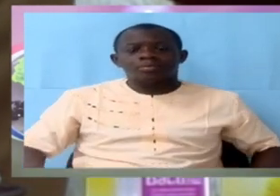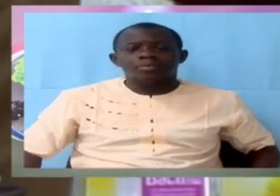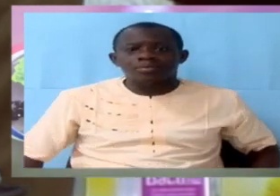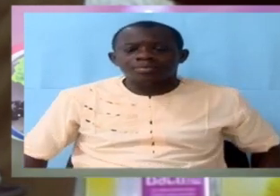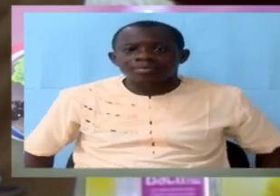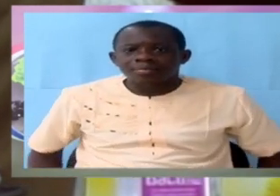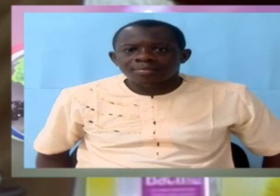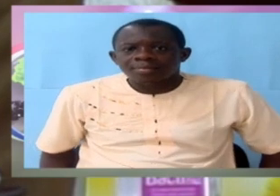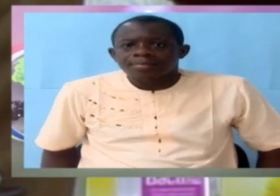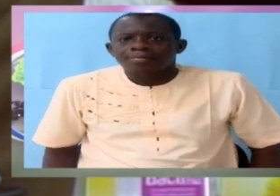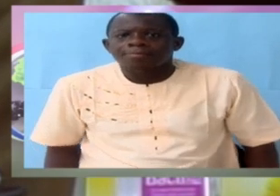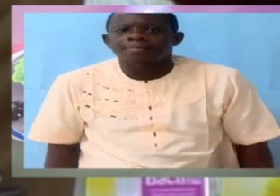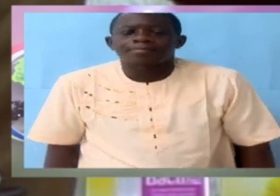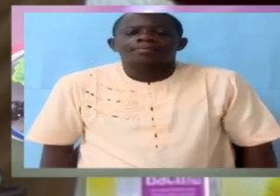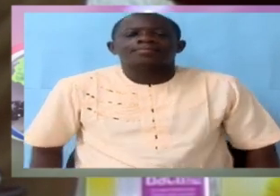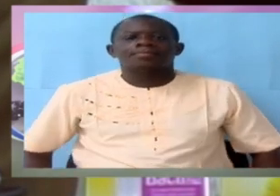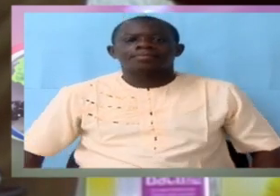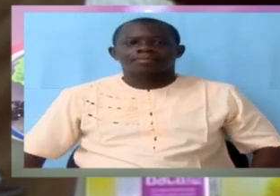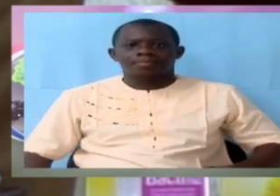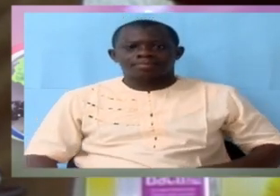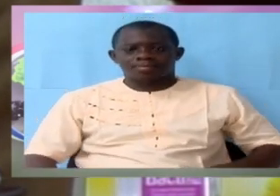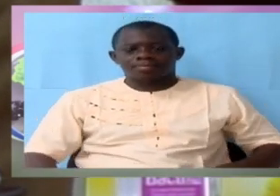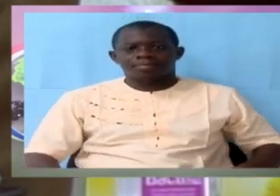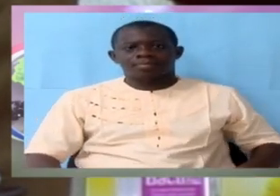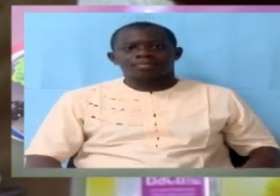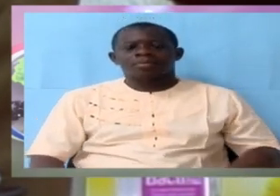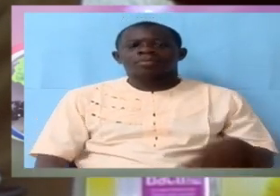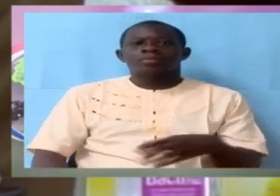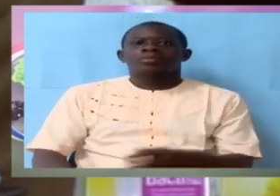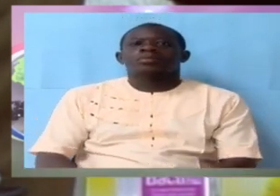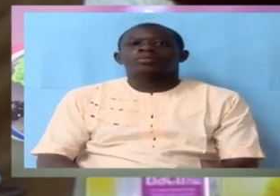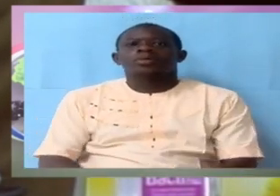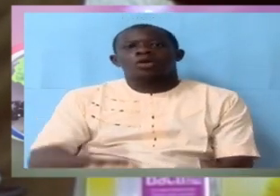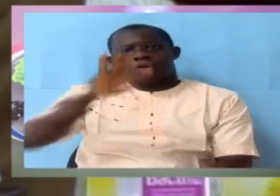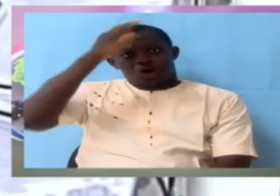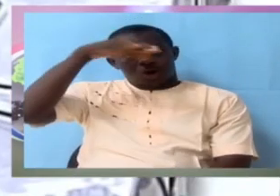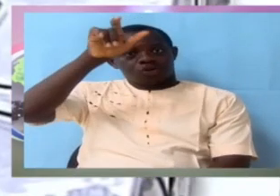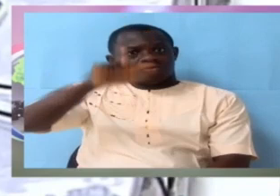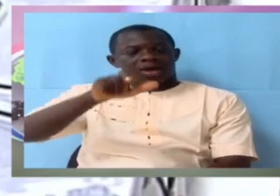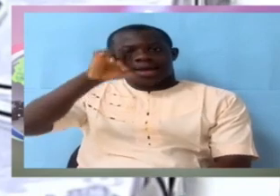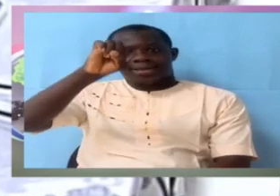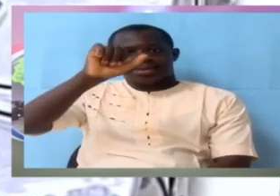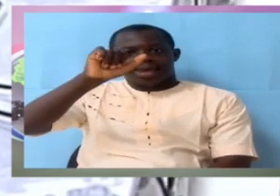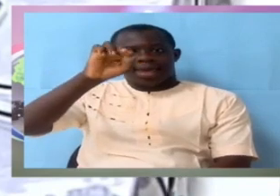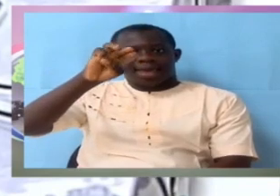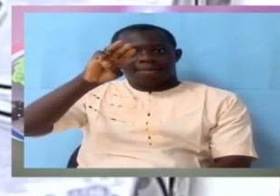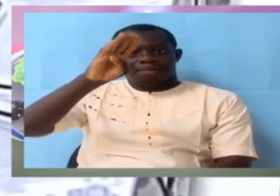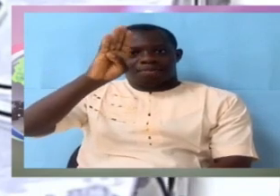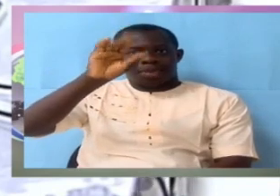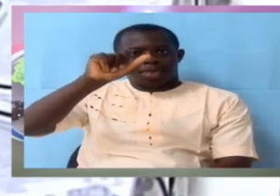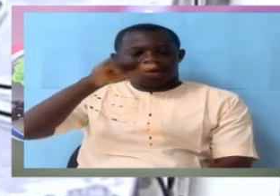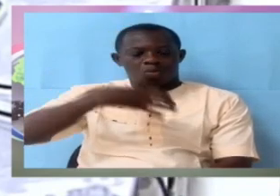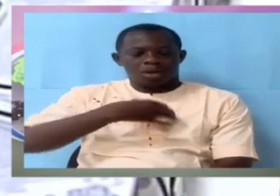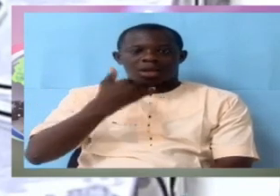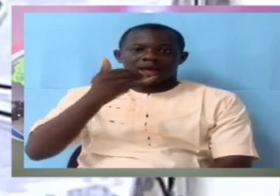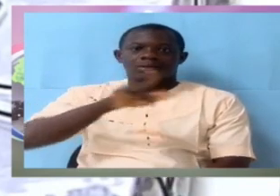Commissioner Lucilang, Nimme Yininkar Soto, Lebe Yininkala. Commissioner Samba, you have the floor, please. Commissioner Samba left Yininkala.